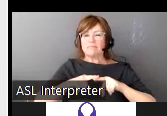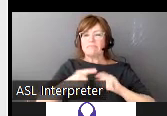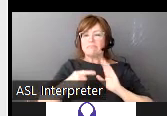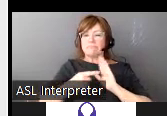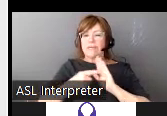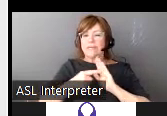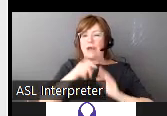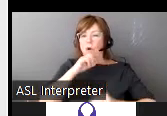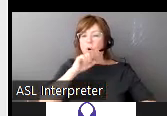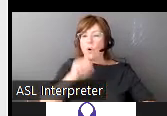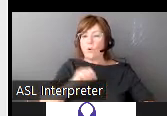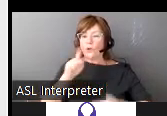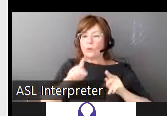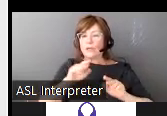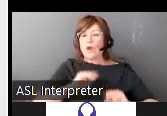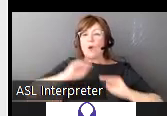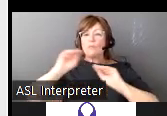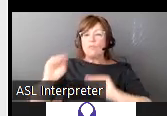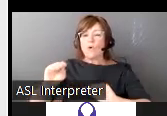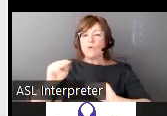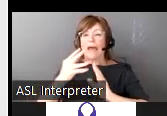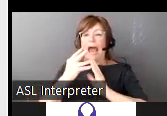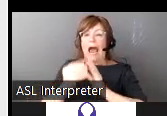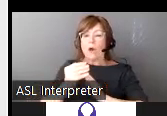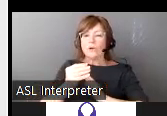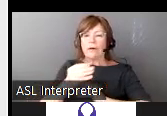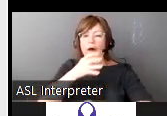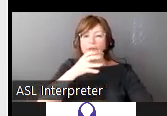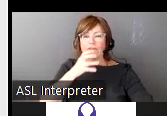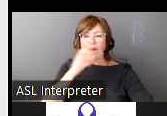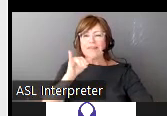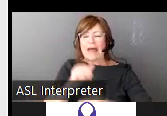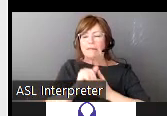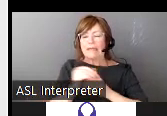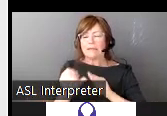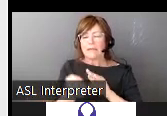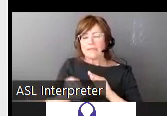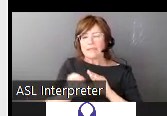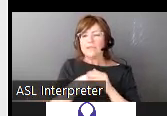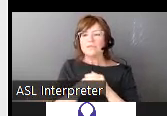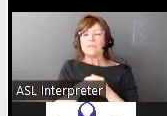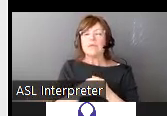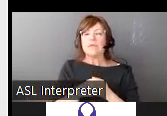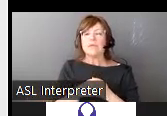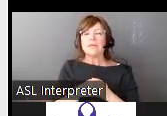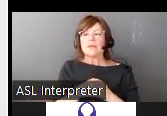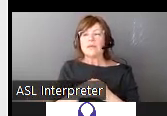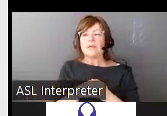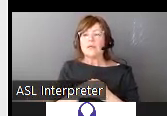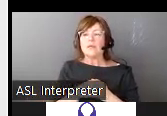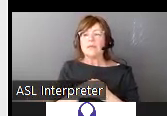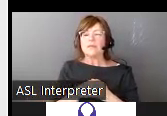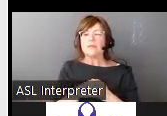social isolation. Although this was a risk factor where social isolation was attributed to a specific caregiver,